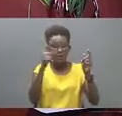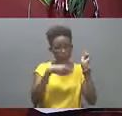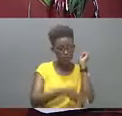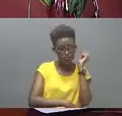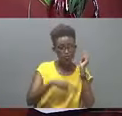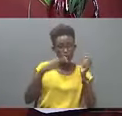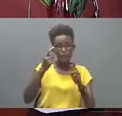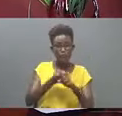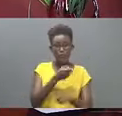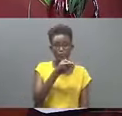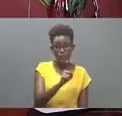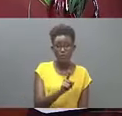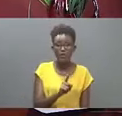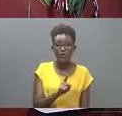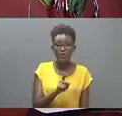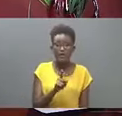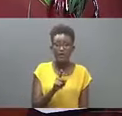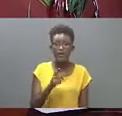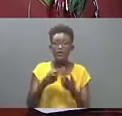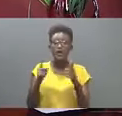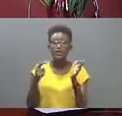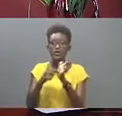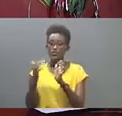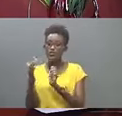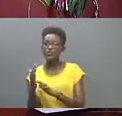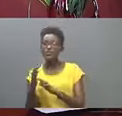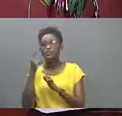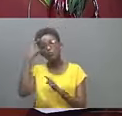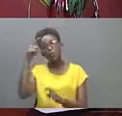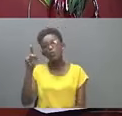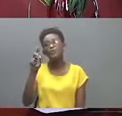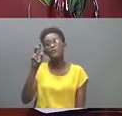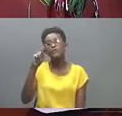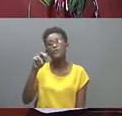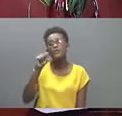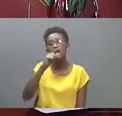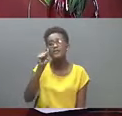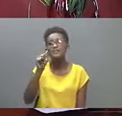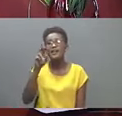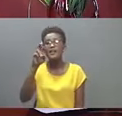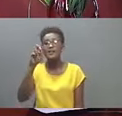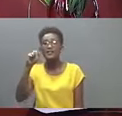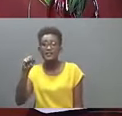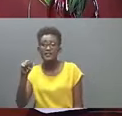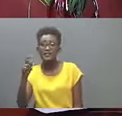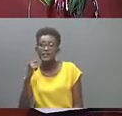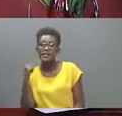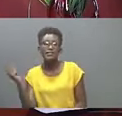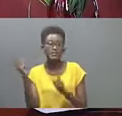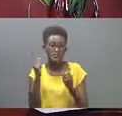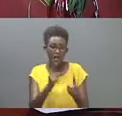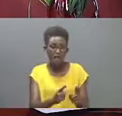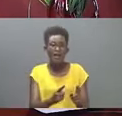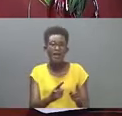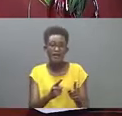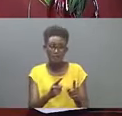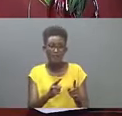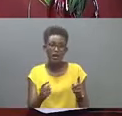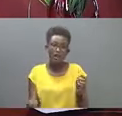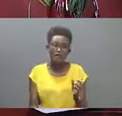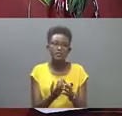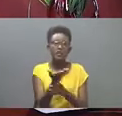you, that Jesus of Nazareth, he gonna restore all that was stolen.